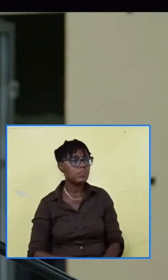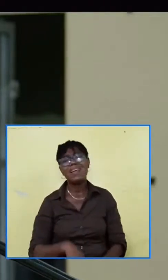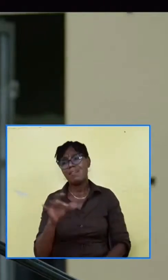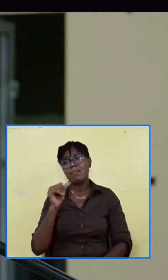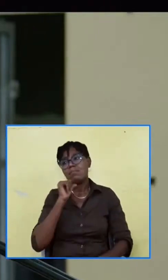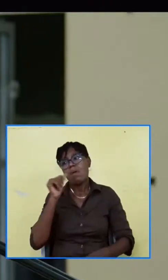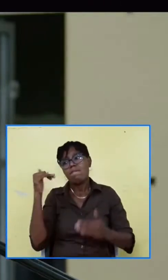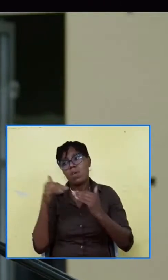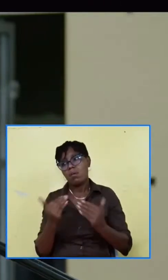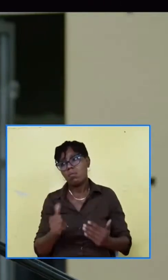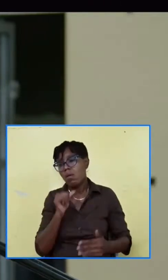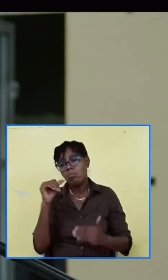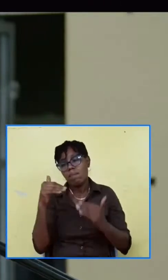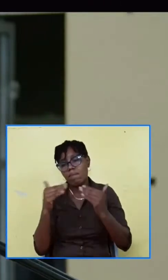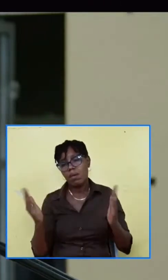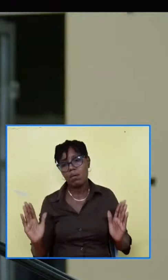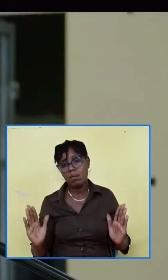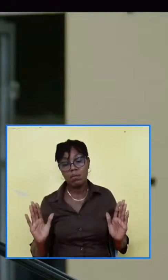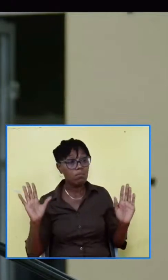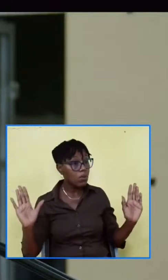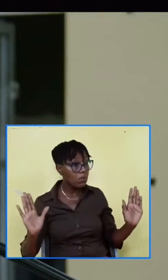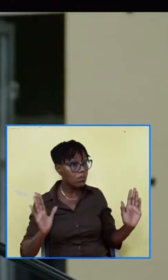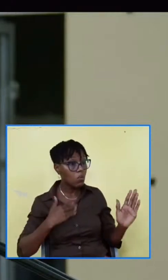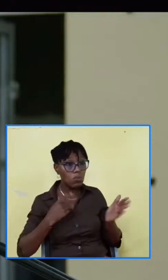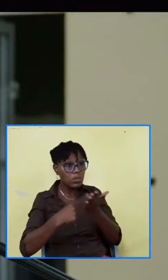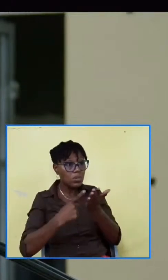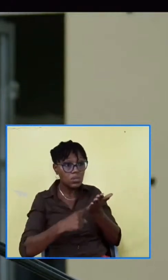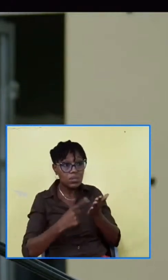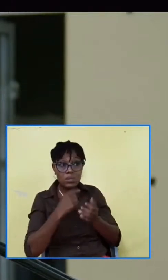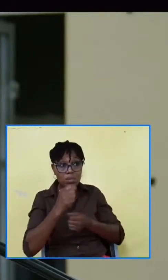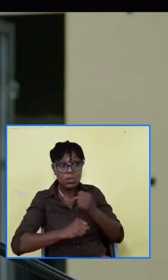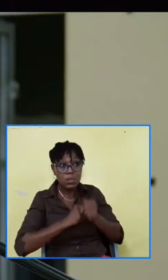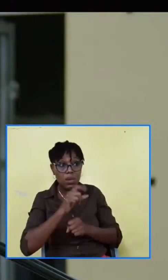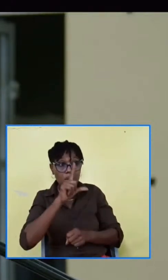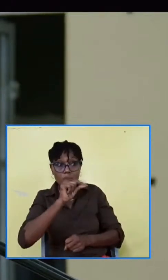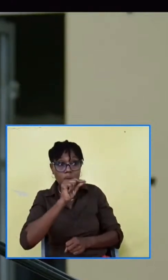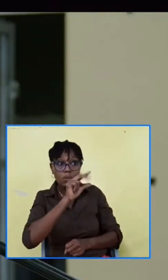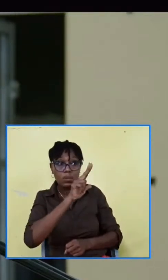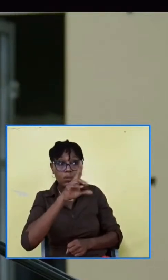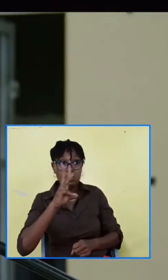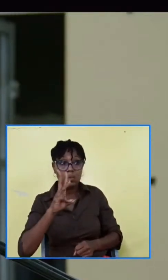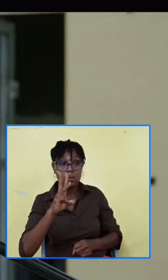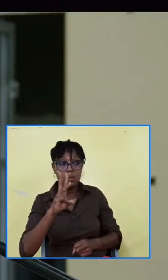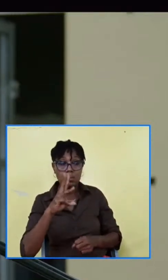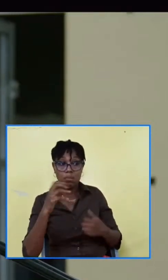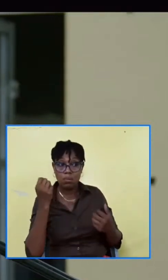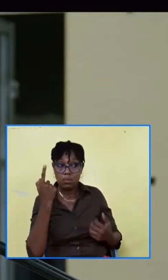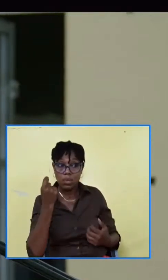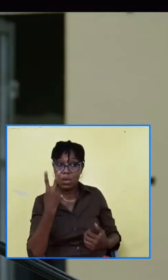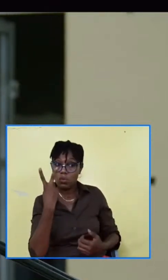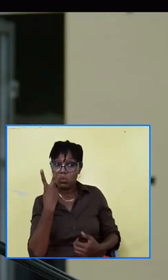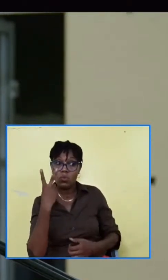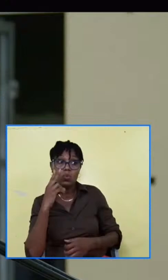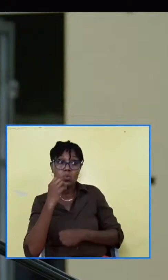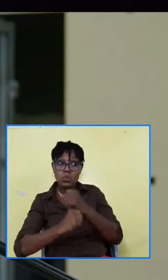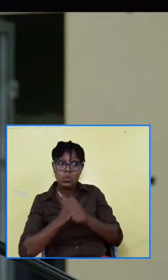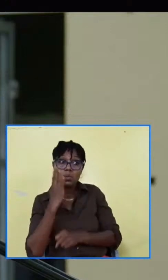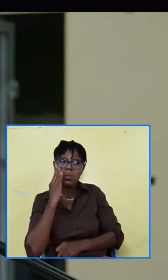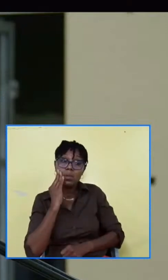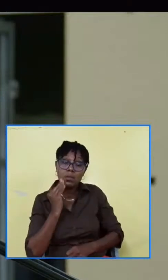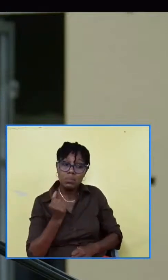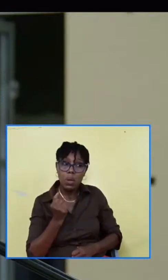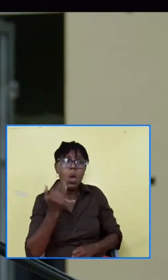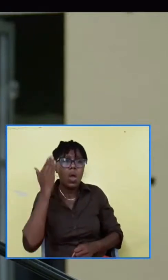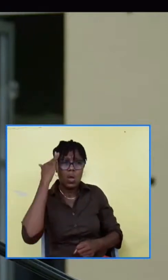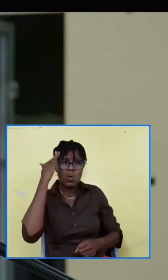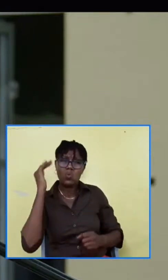Yeah. I'm saying, are we discussing 2036 or based on, because we've had 2 years experience. Right. It is not, I know it's not a fair